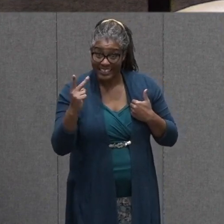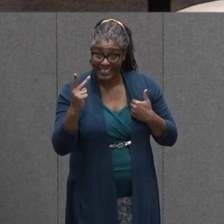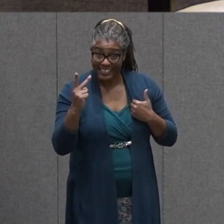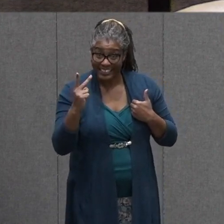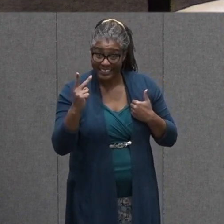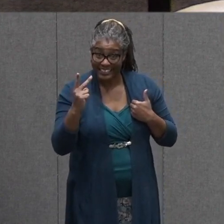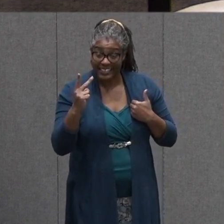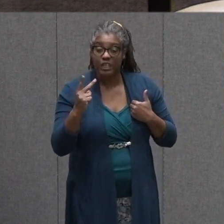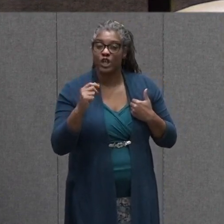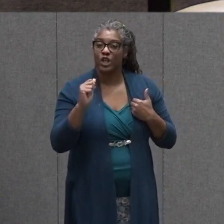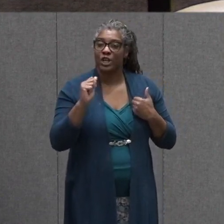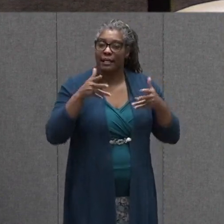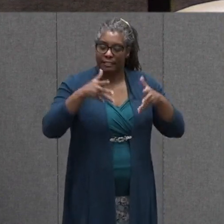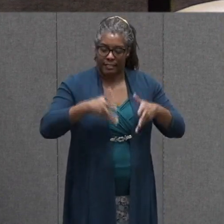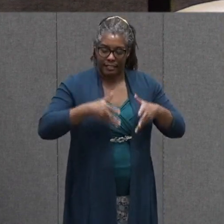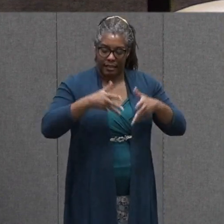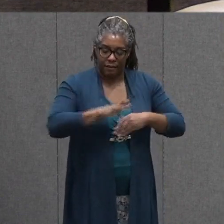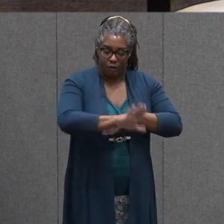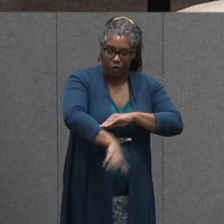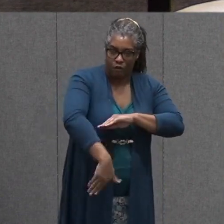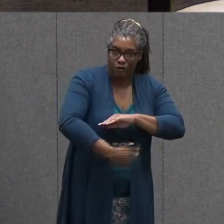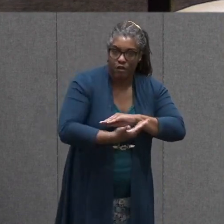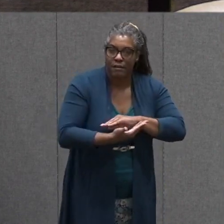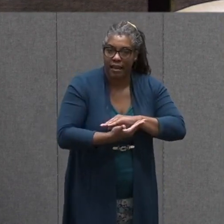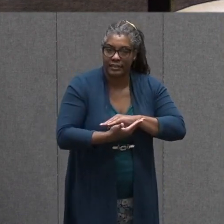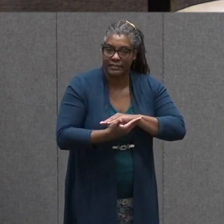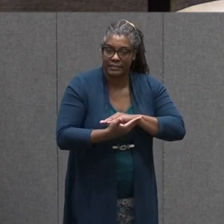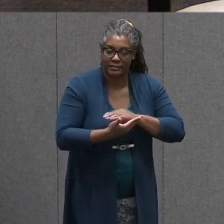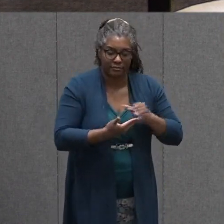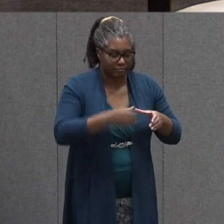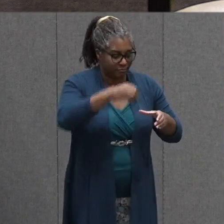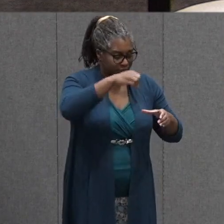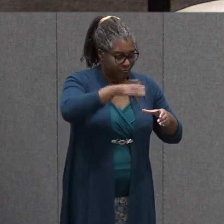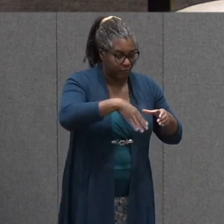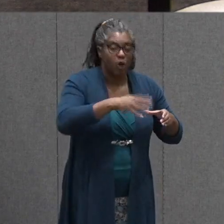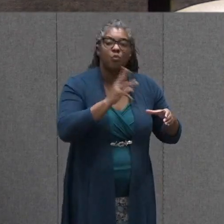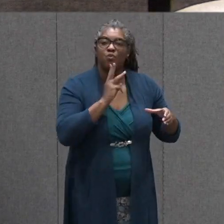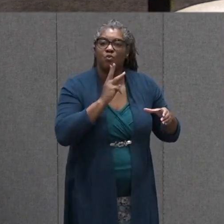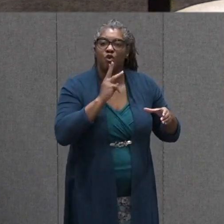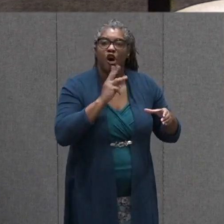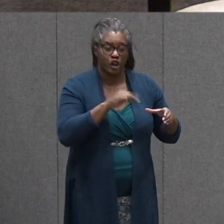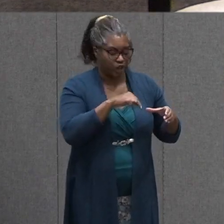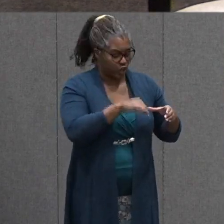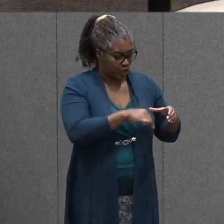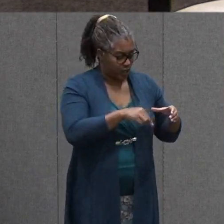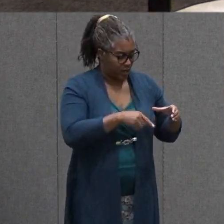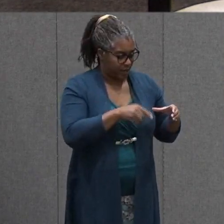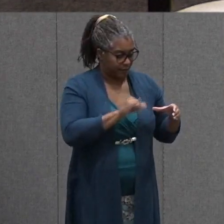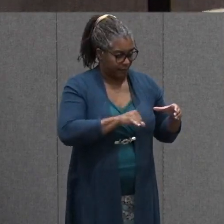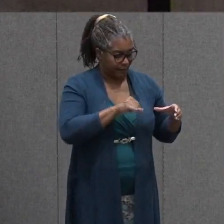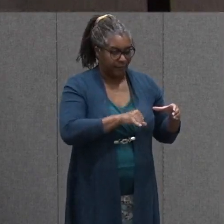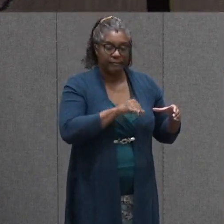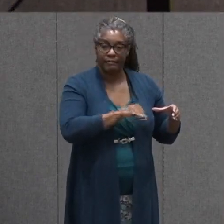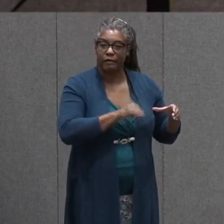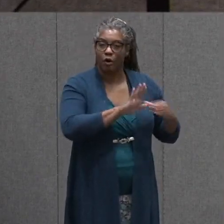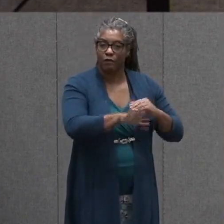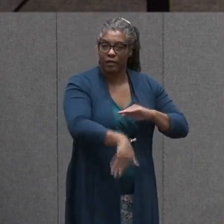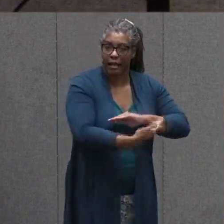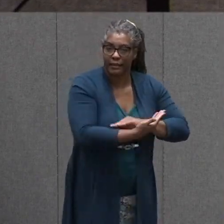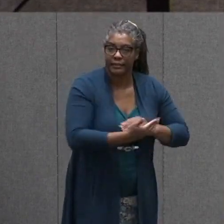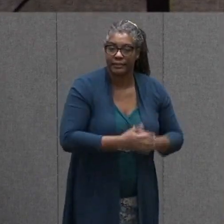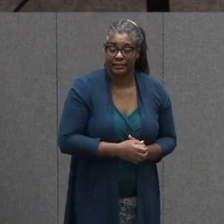Now they fly over the ocean. One seed falls into the water and drowns. The others sail on